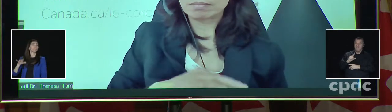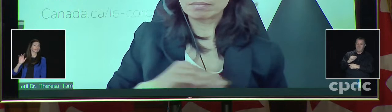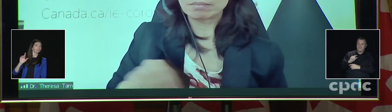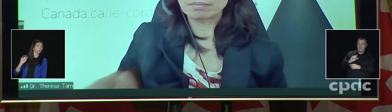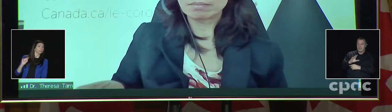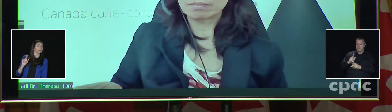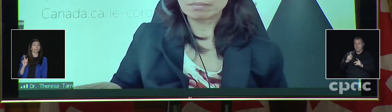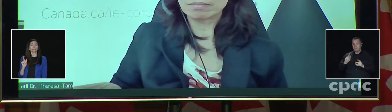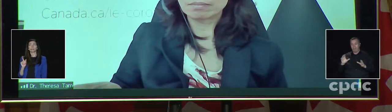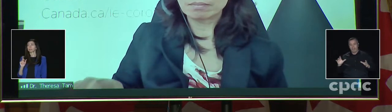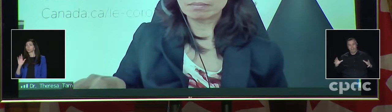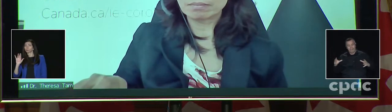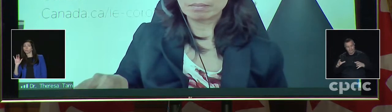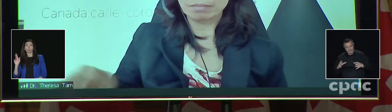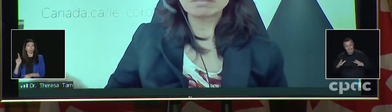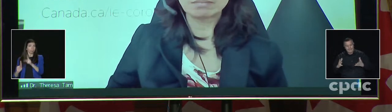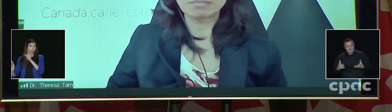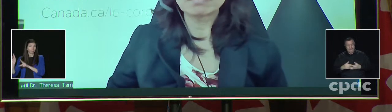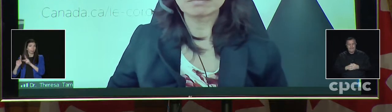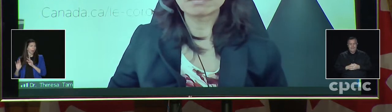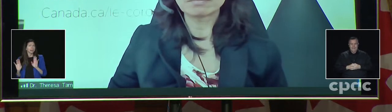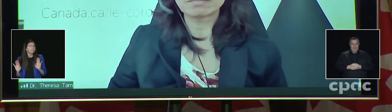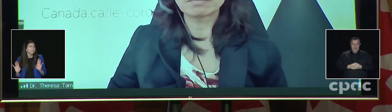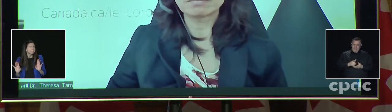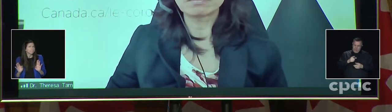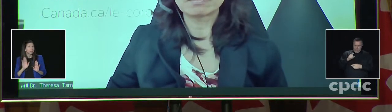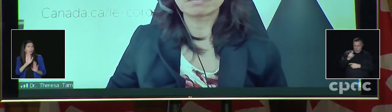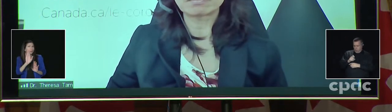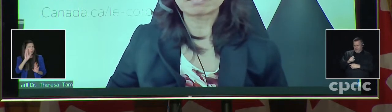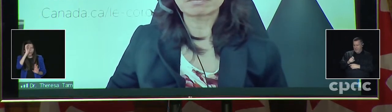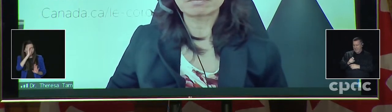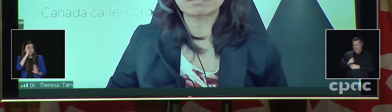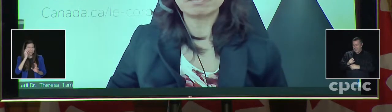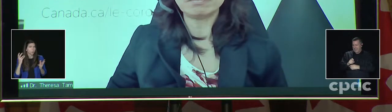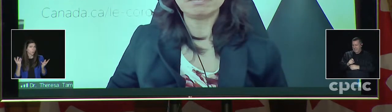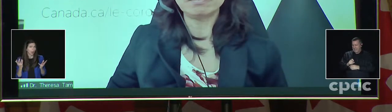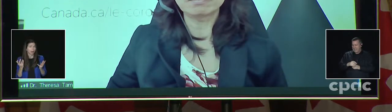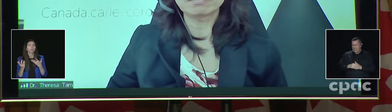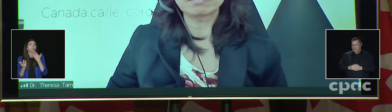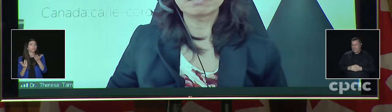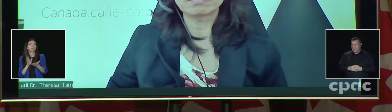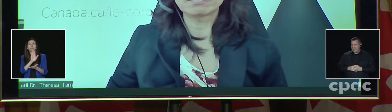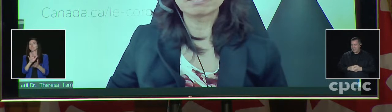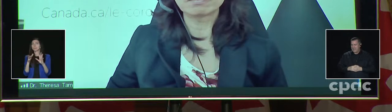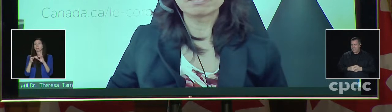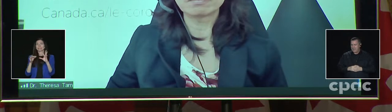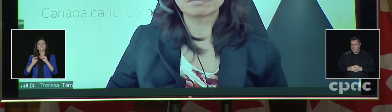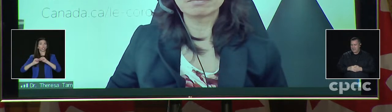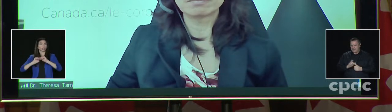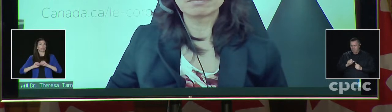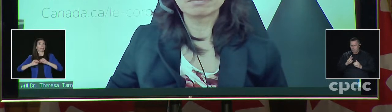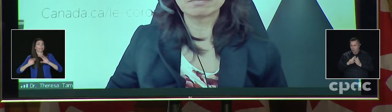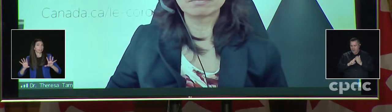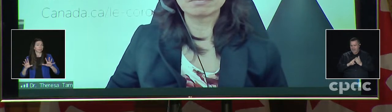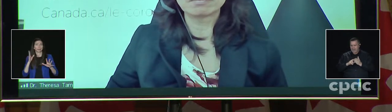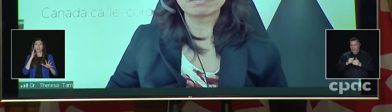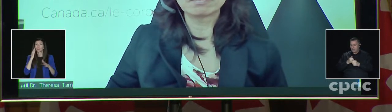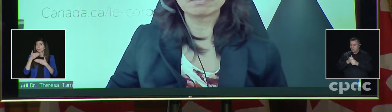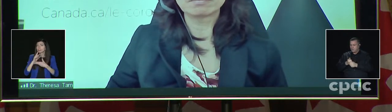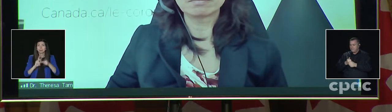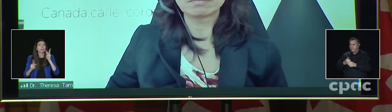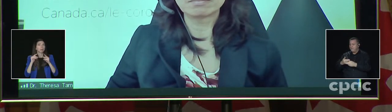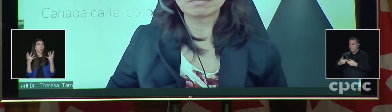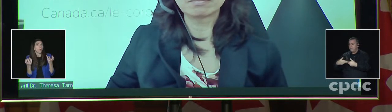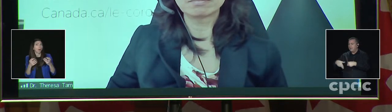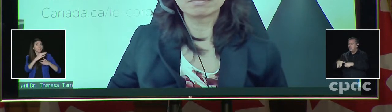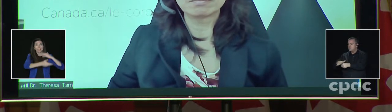a region-specific thing in terms of a cutoff, or what would you guys say, just to be super clear to Canadians who are planning dinner parties and stuff over the next few